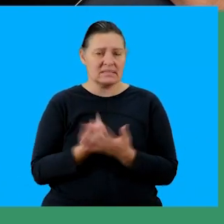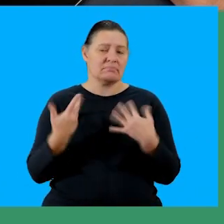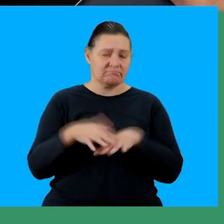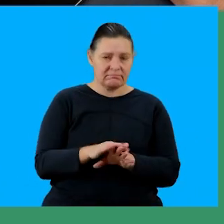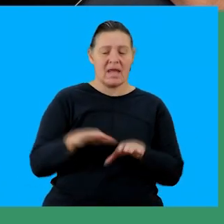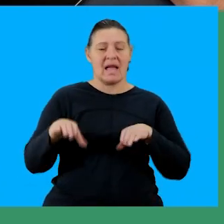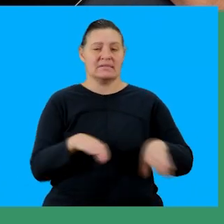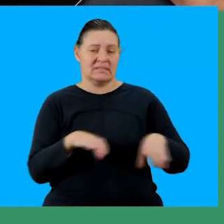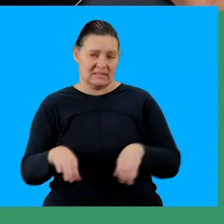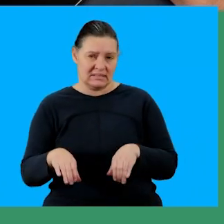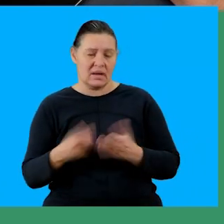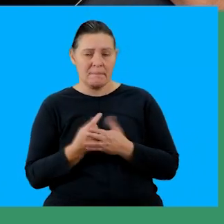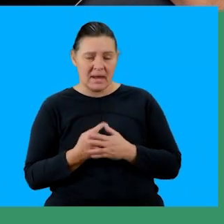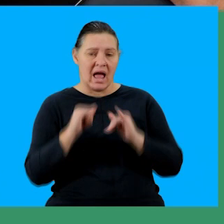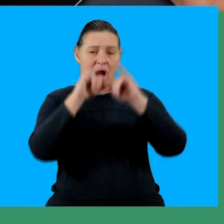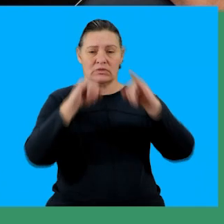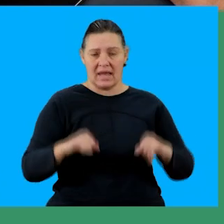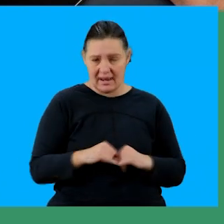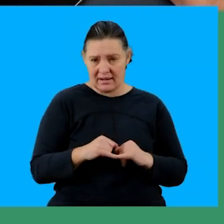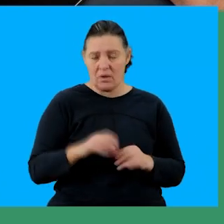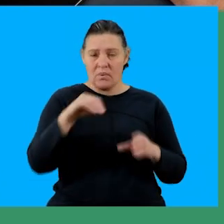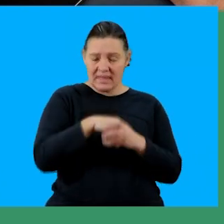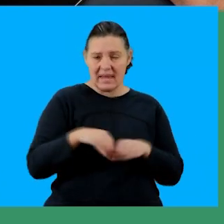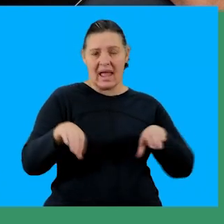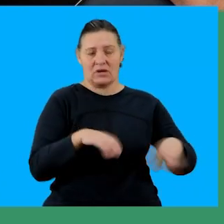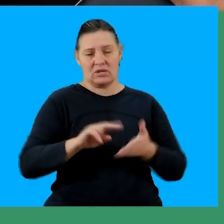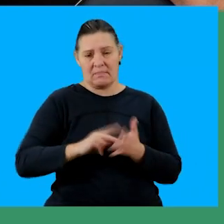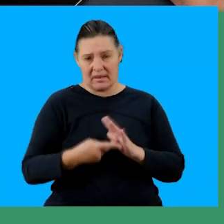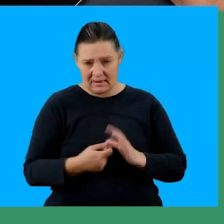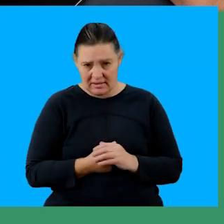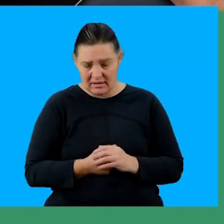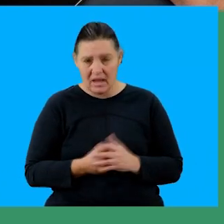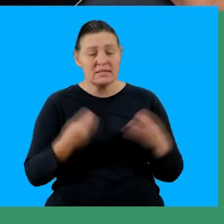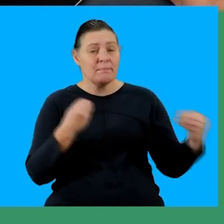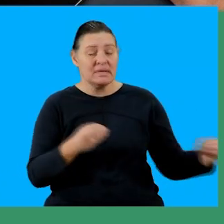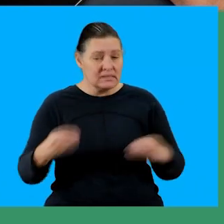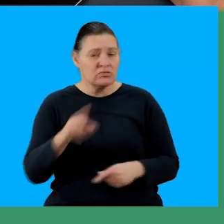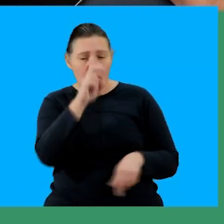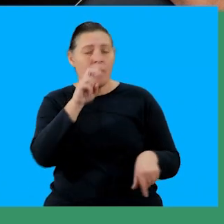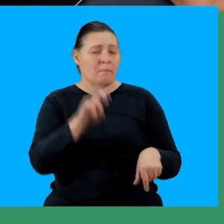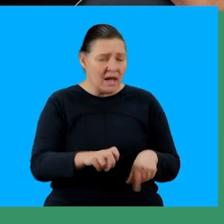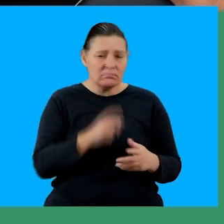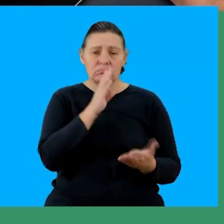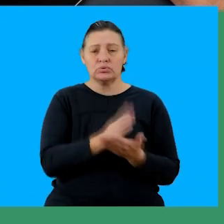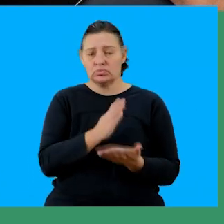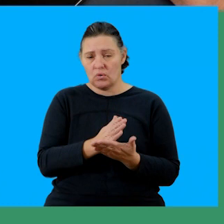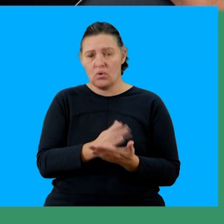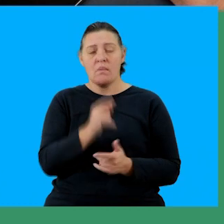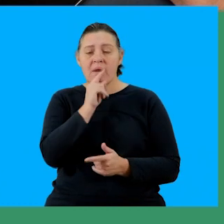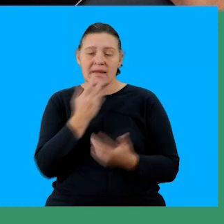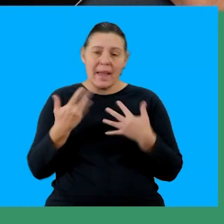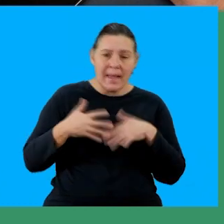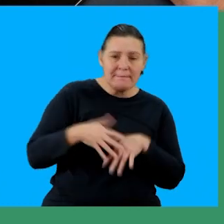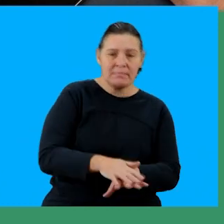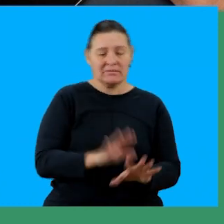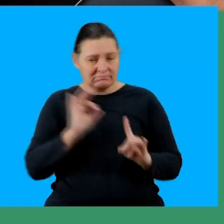must implement the activities that are outlined in the action plan. So as a business, you need to make sure that